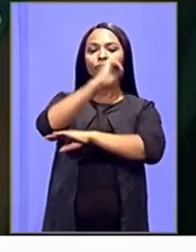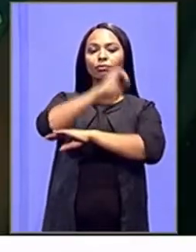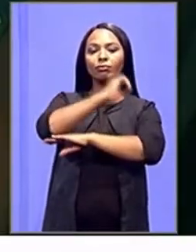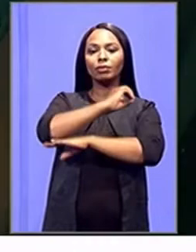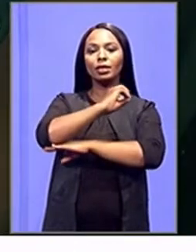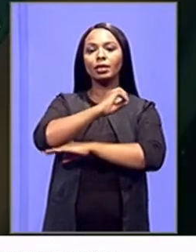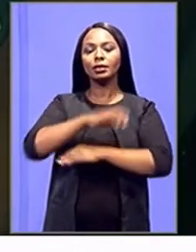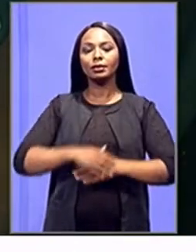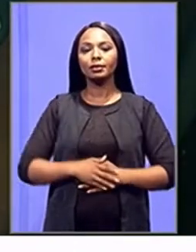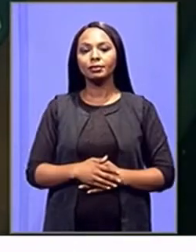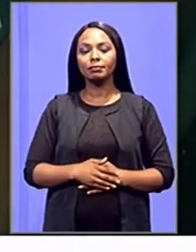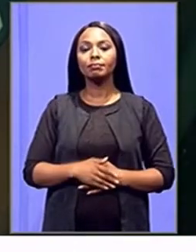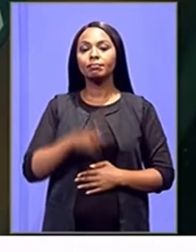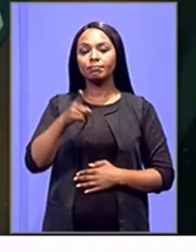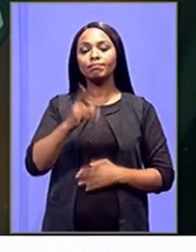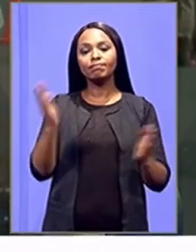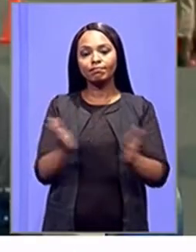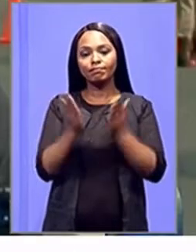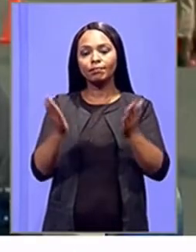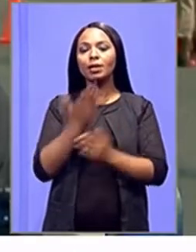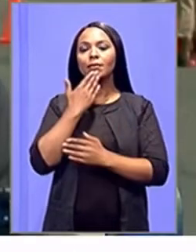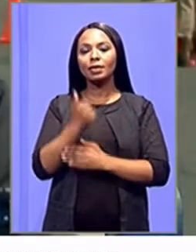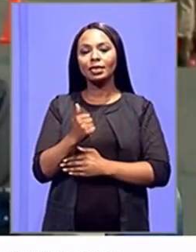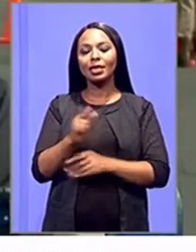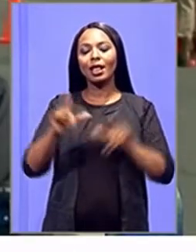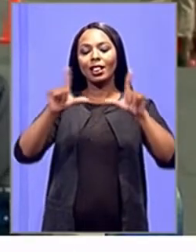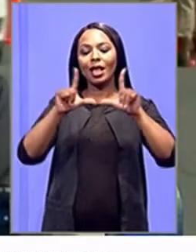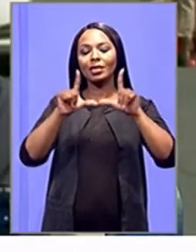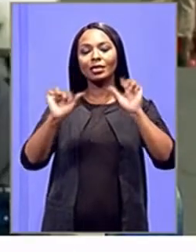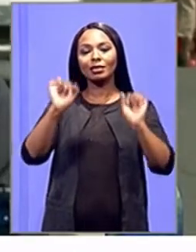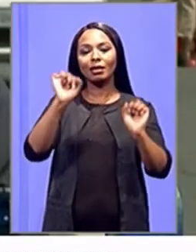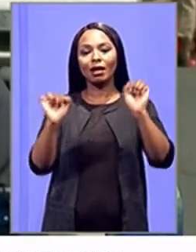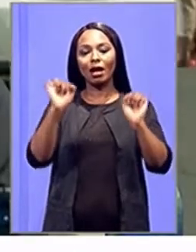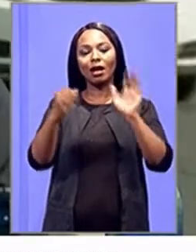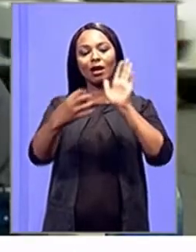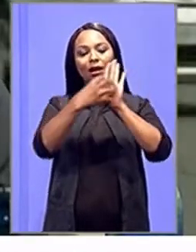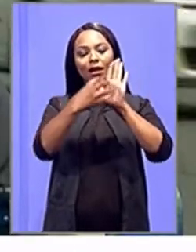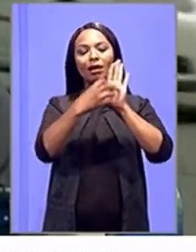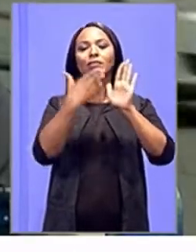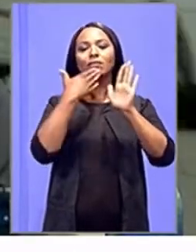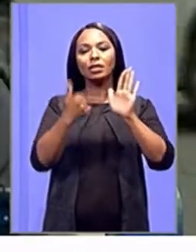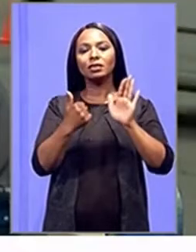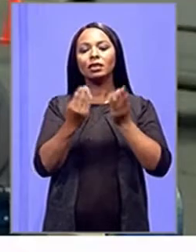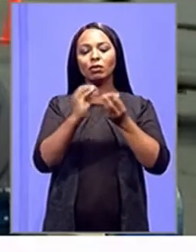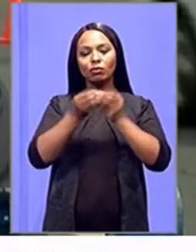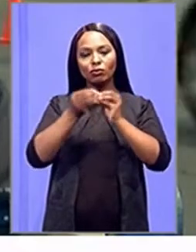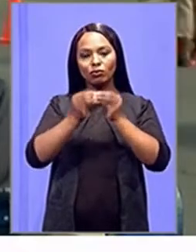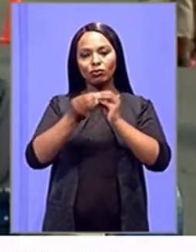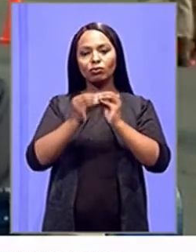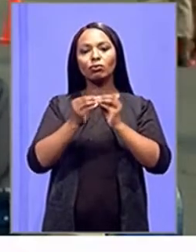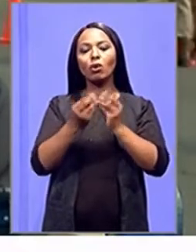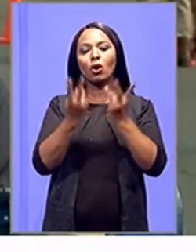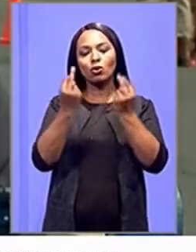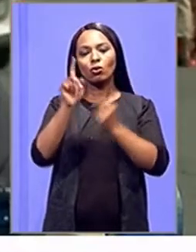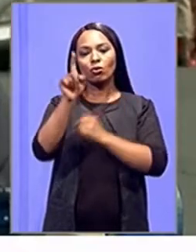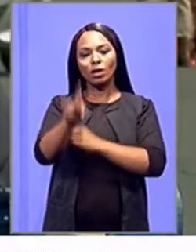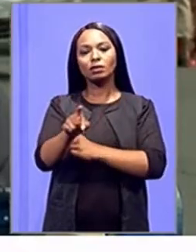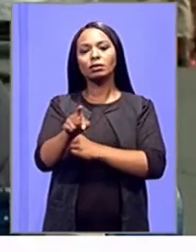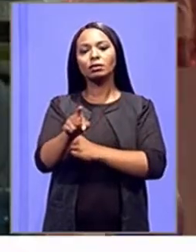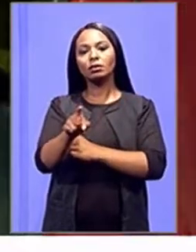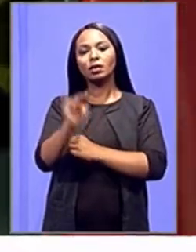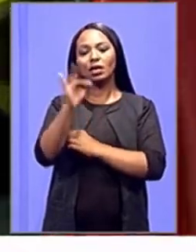ntšhafatsa di-license disc. We urge all motorists to go and renew their discs, vehicle